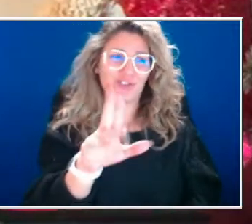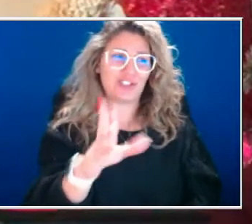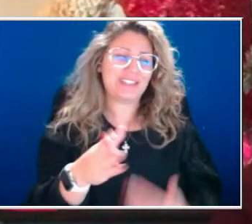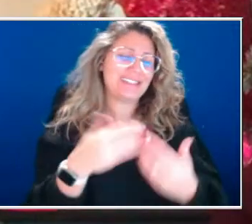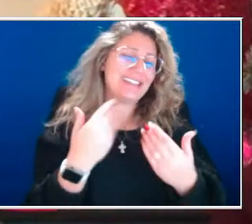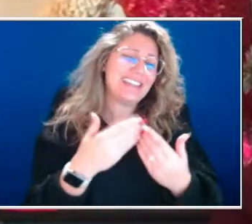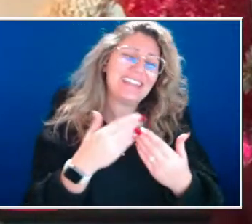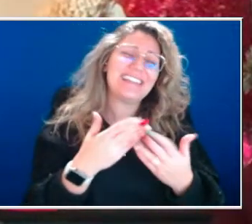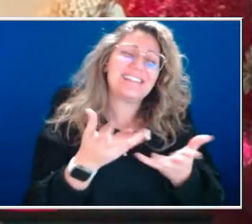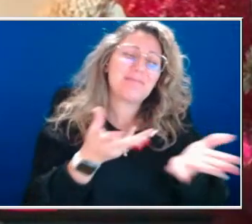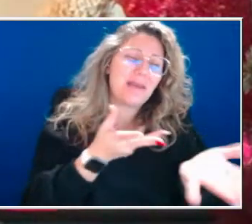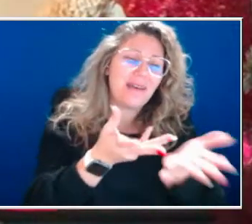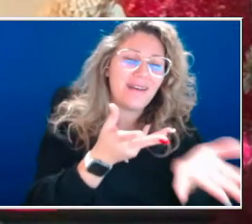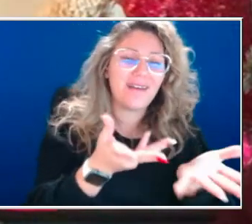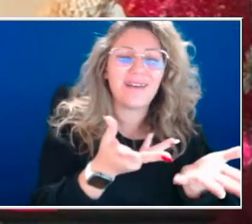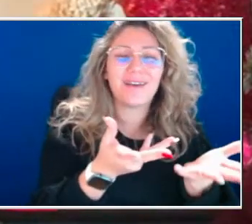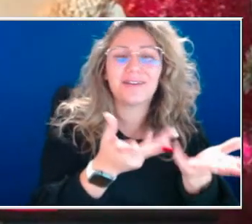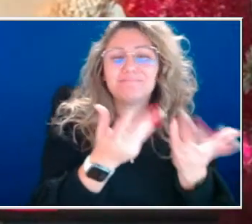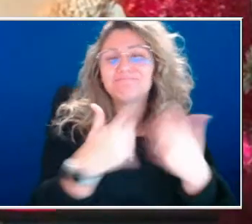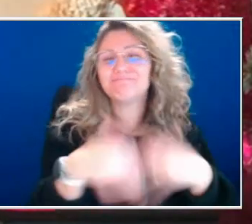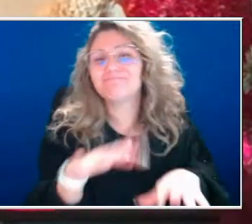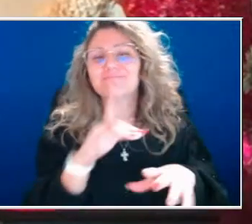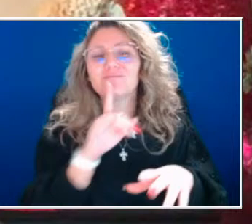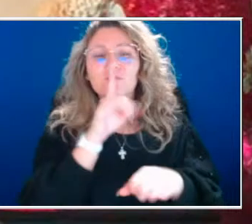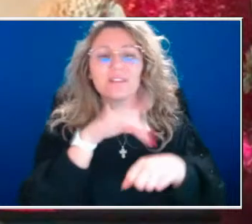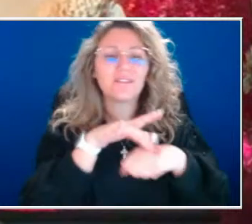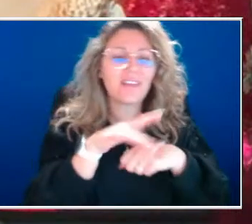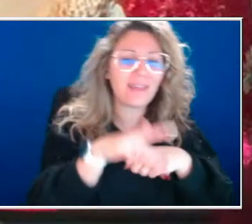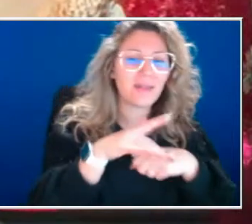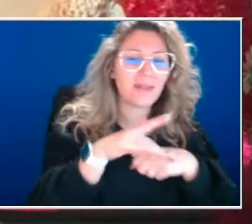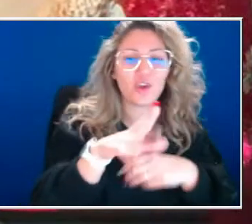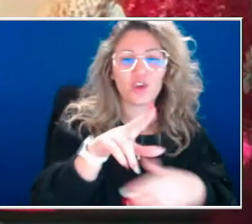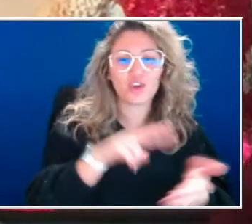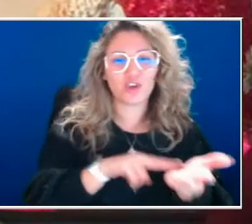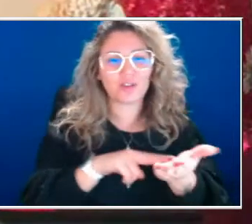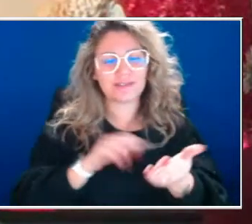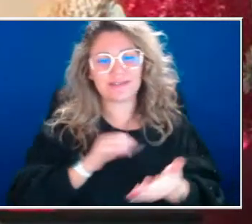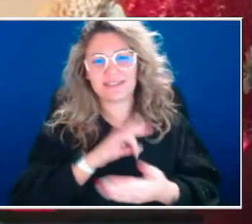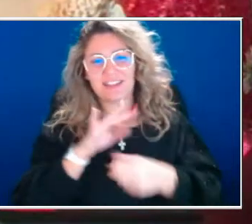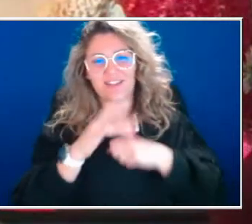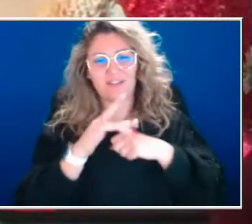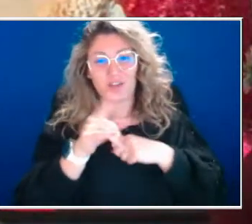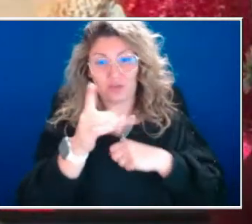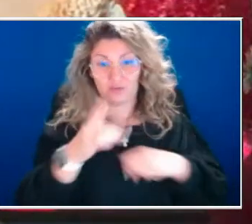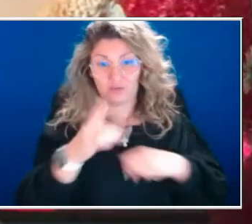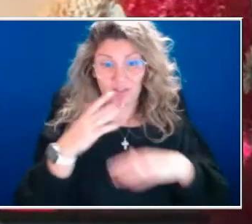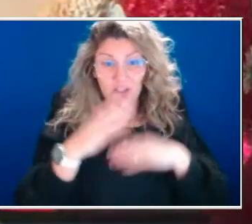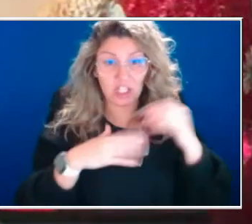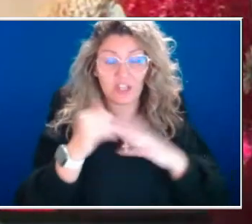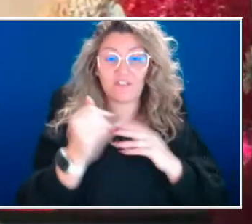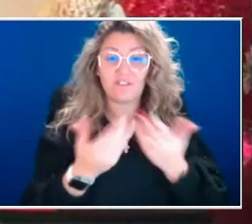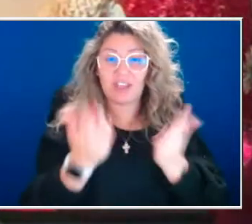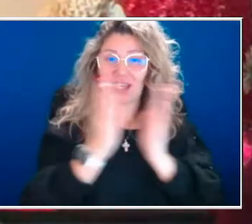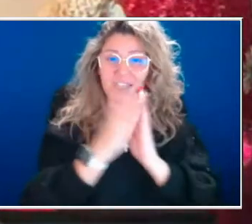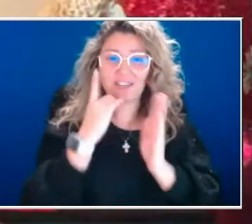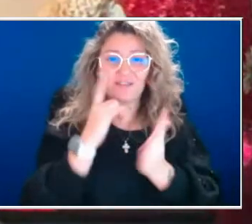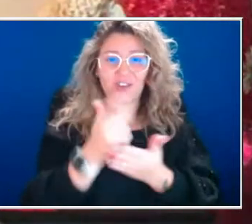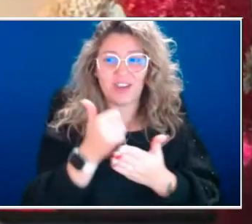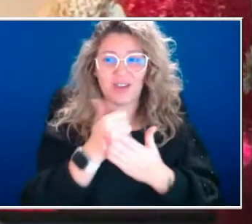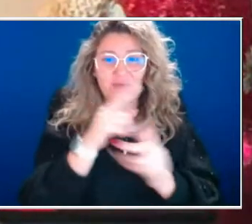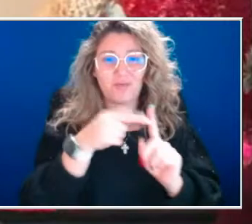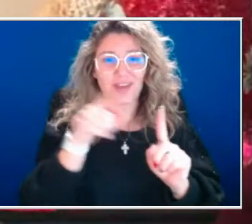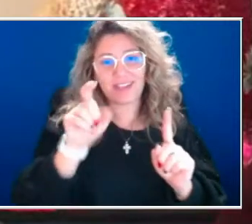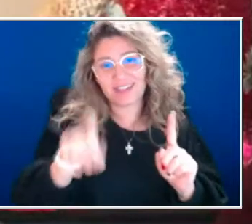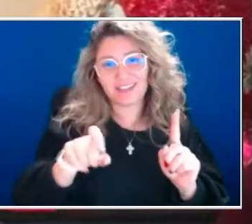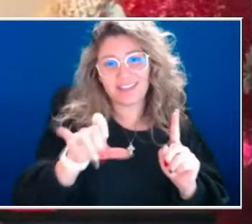to work with. She's very available. Her nursing staff is available so that you feel comfortable asking for help when you need it. And I think that's